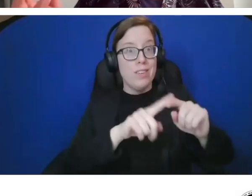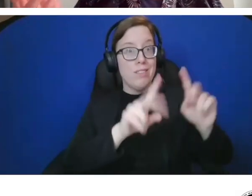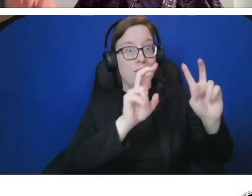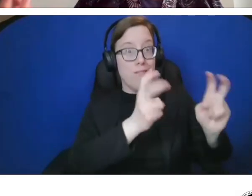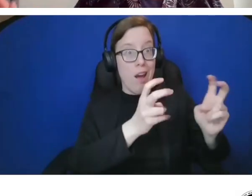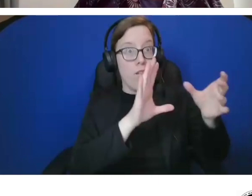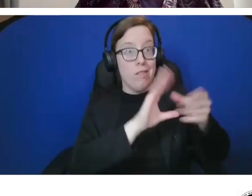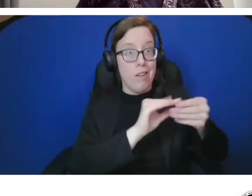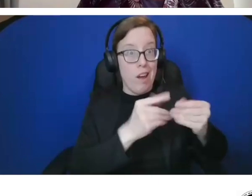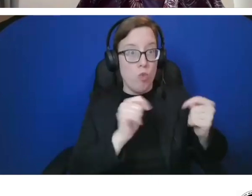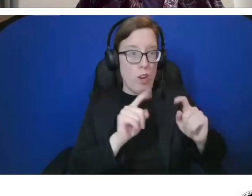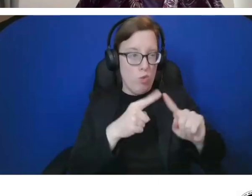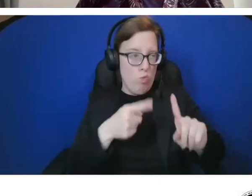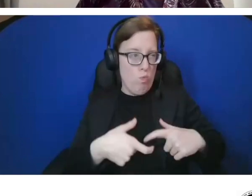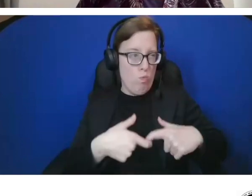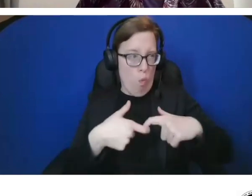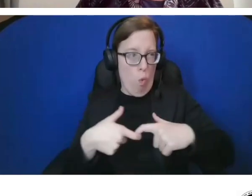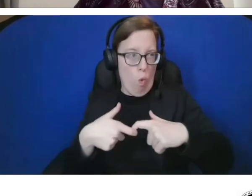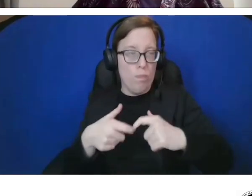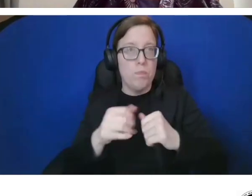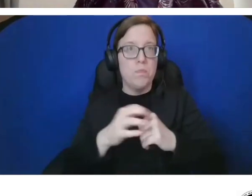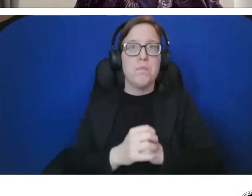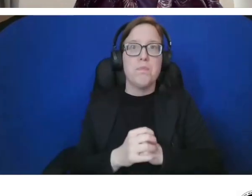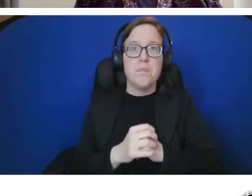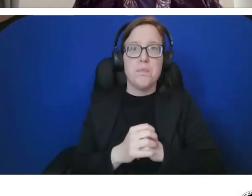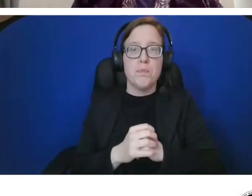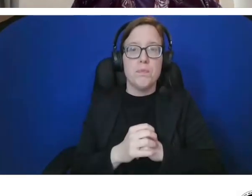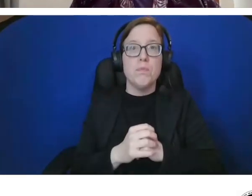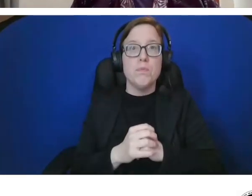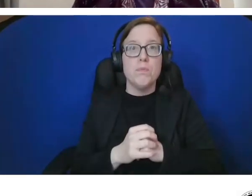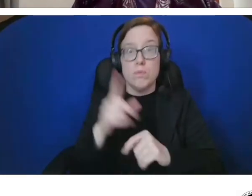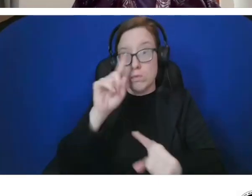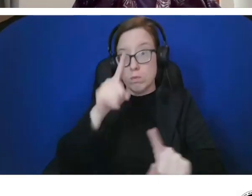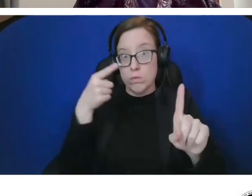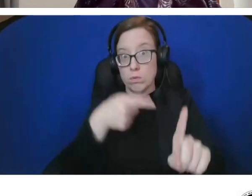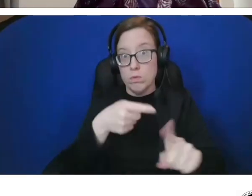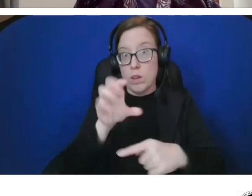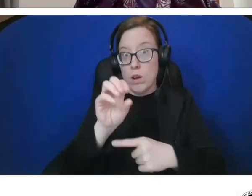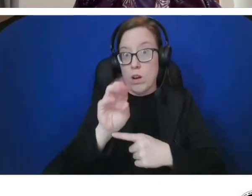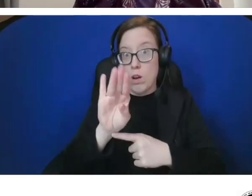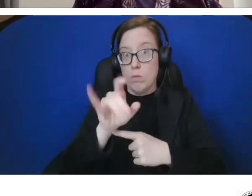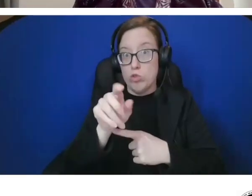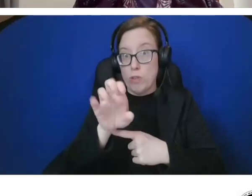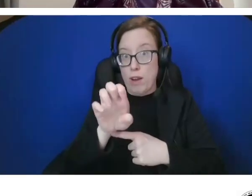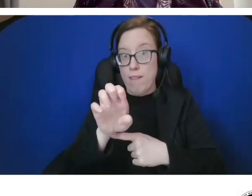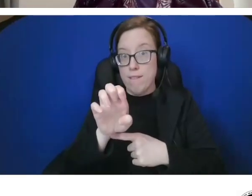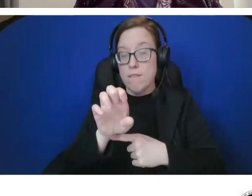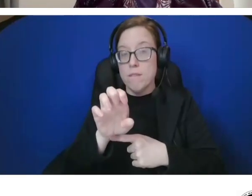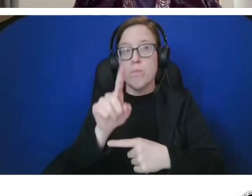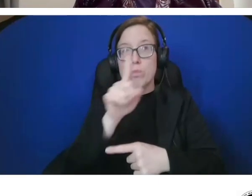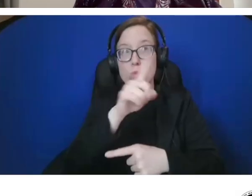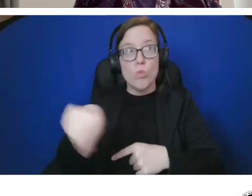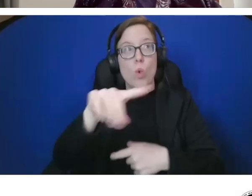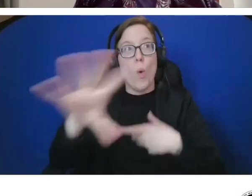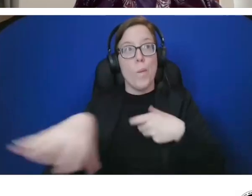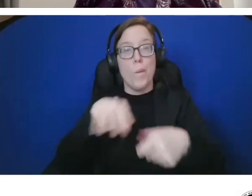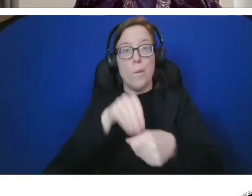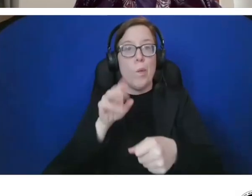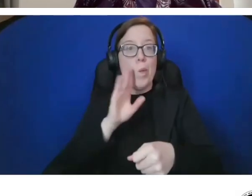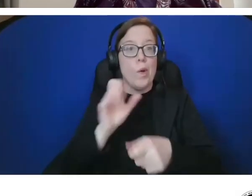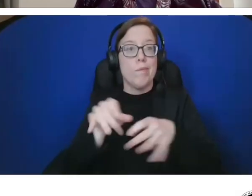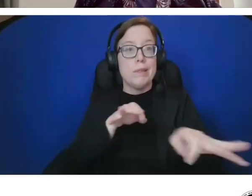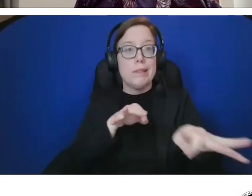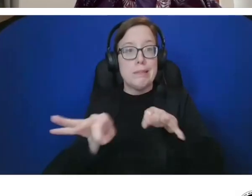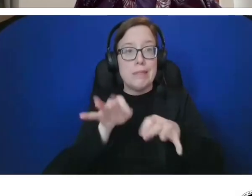of the topics that I'm going to discuss with you. So, our objectives for tonight are that participants will be able